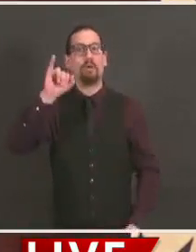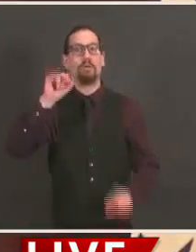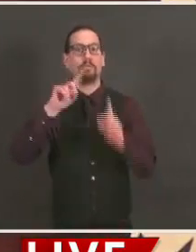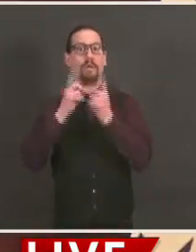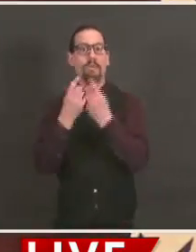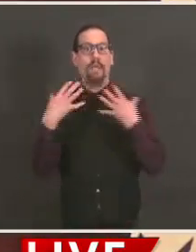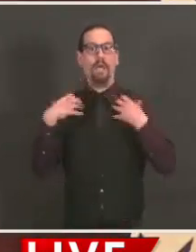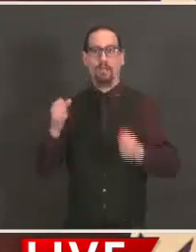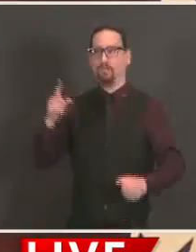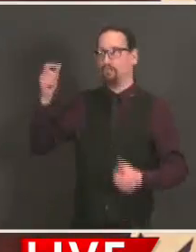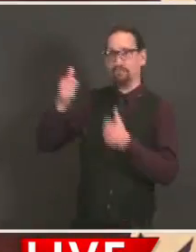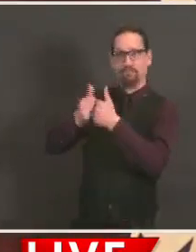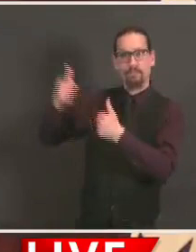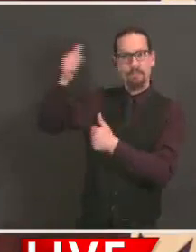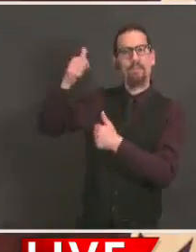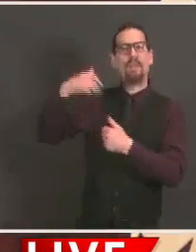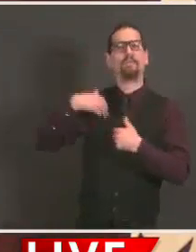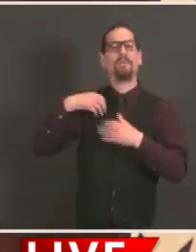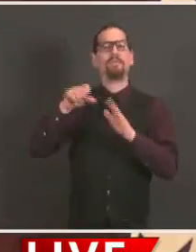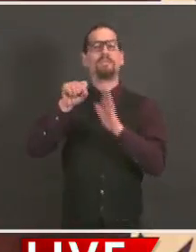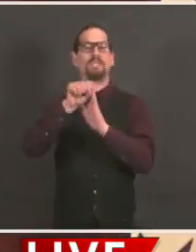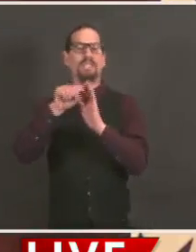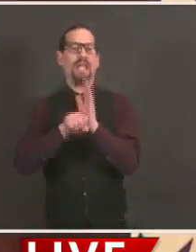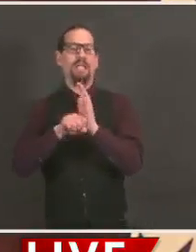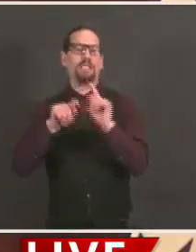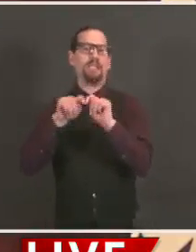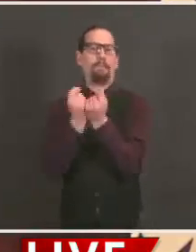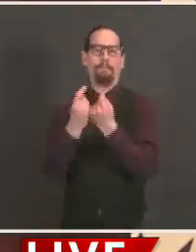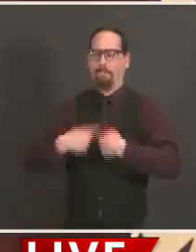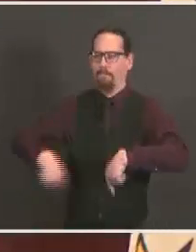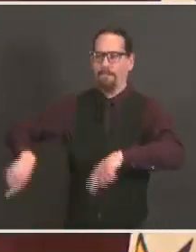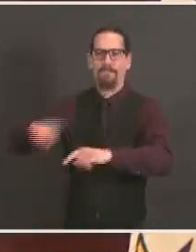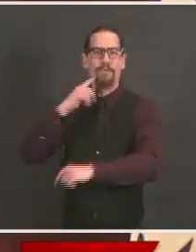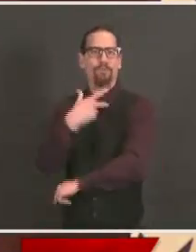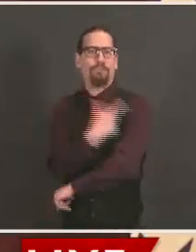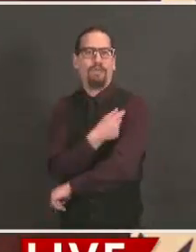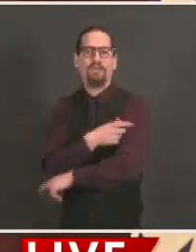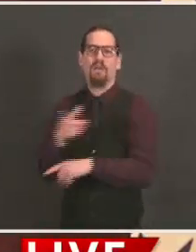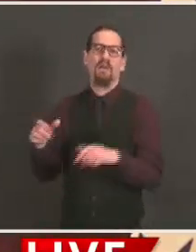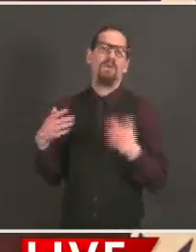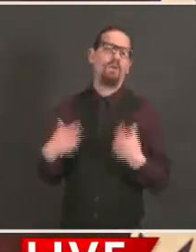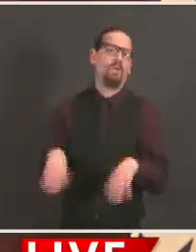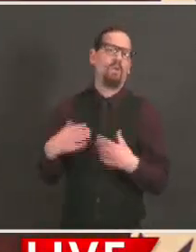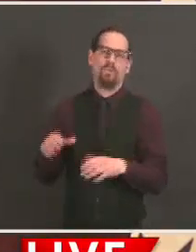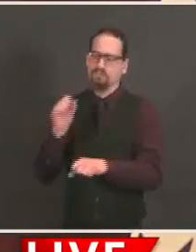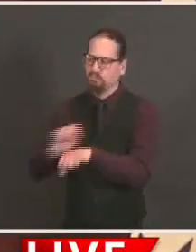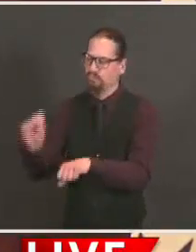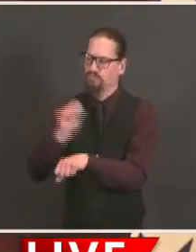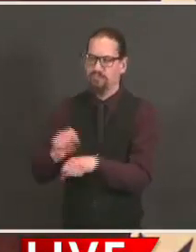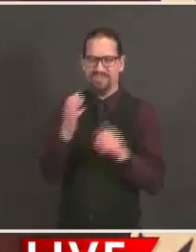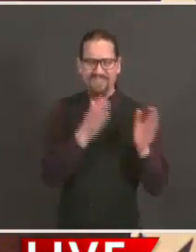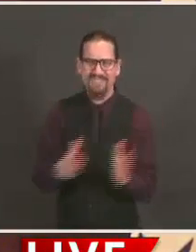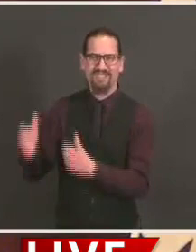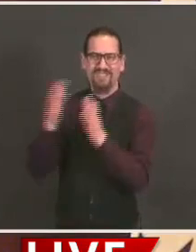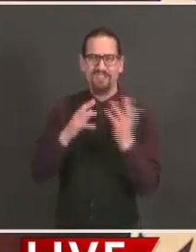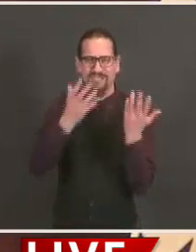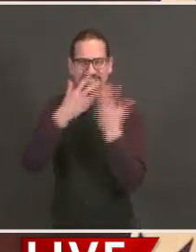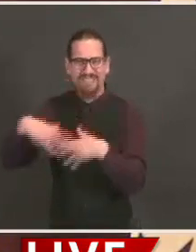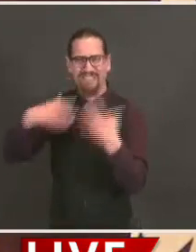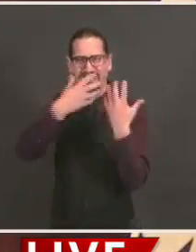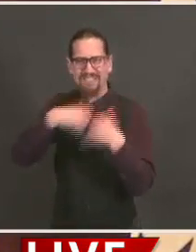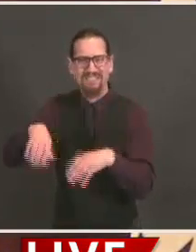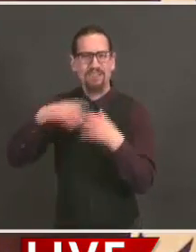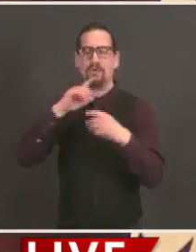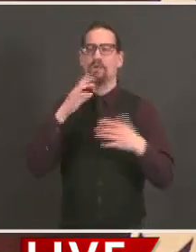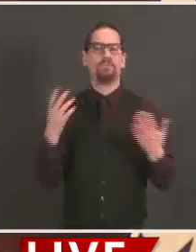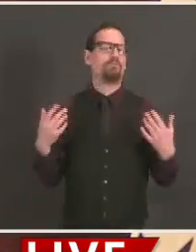been working tirelessly. Alicia Mahalikas, Trisha Washburn, so many of our partners on a